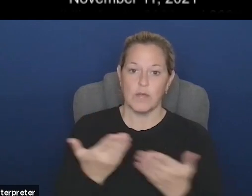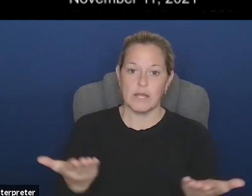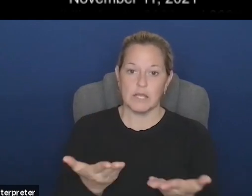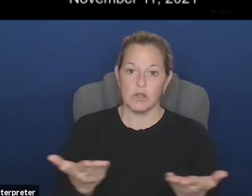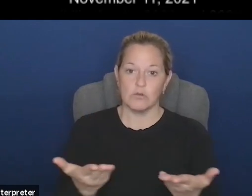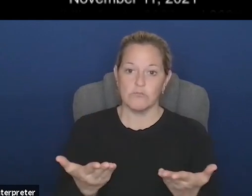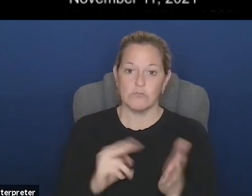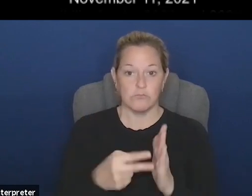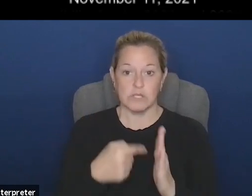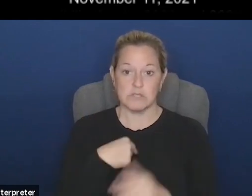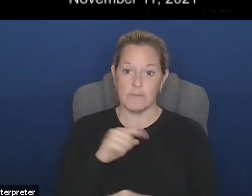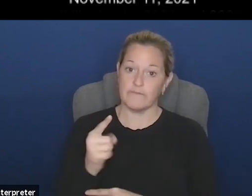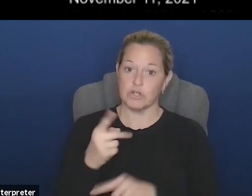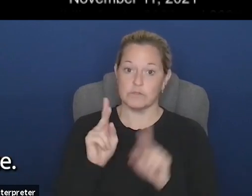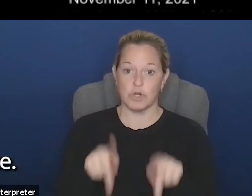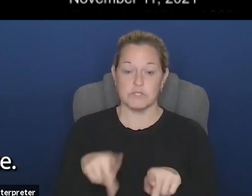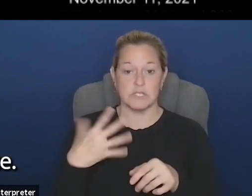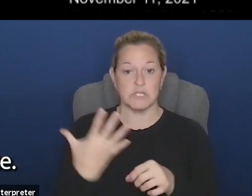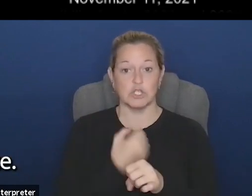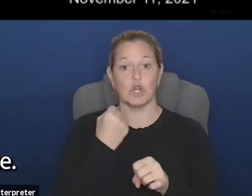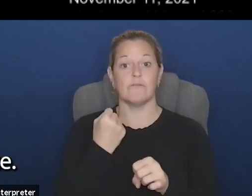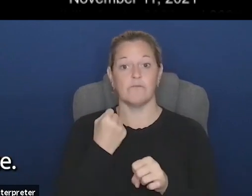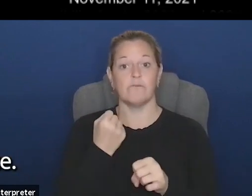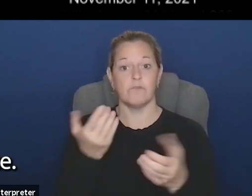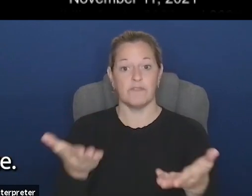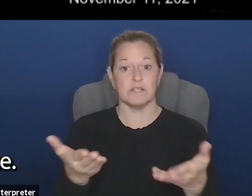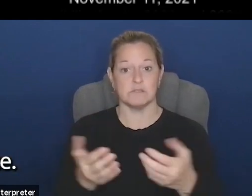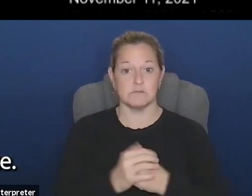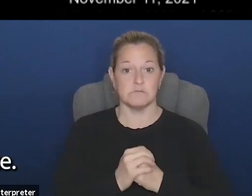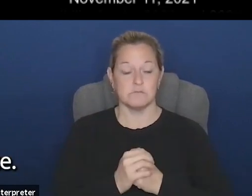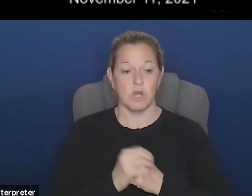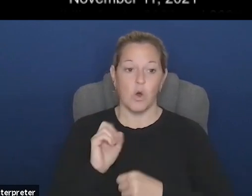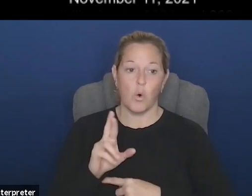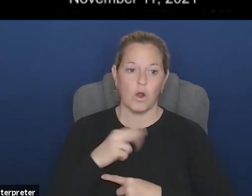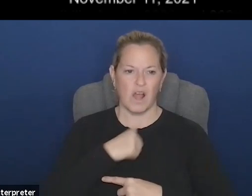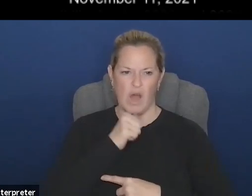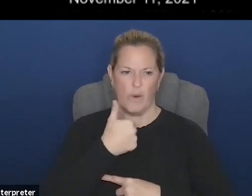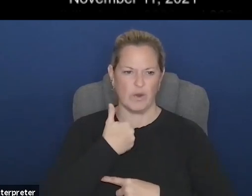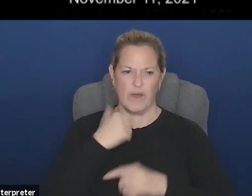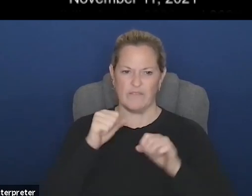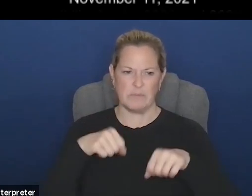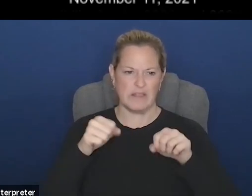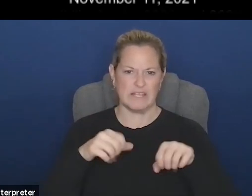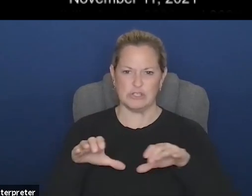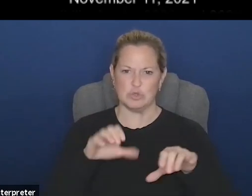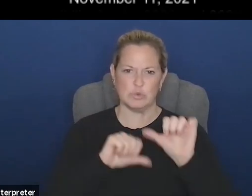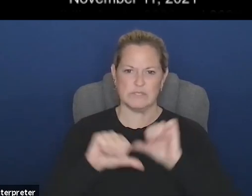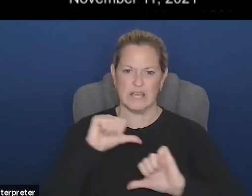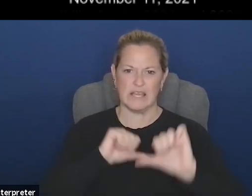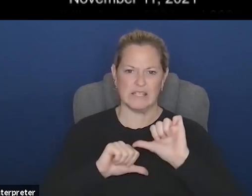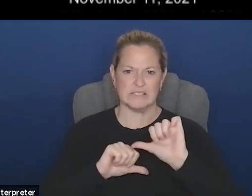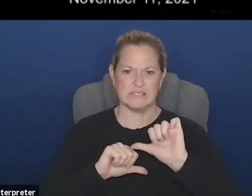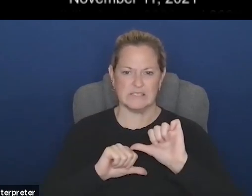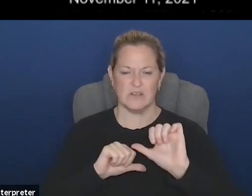to actually be here. Or I don't have the ability to do science, or I don't have to learn science because